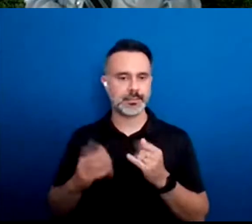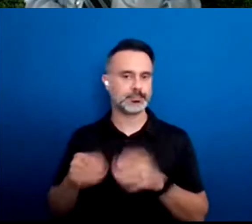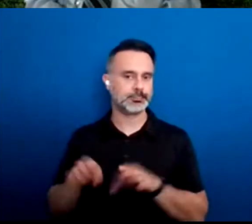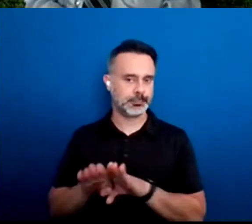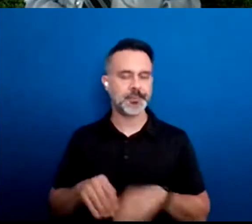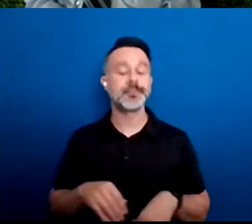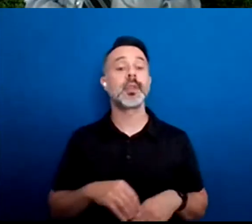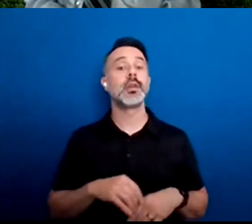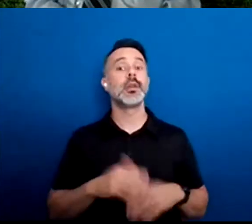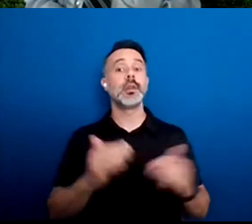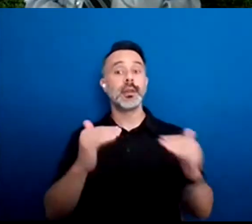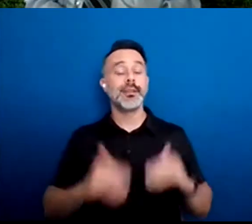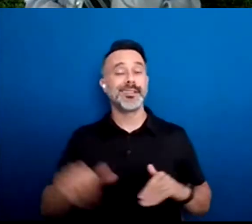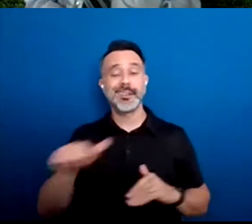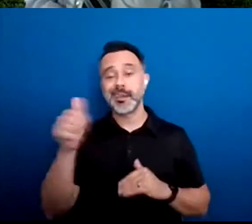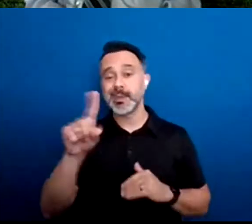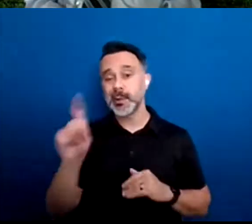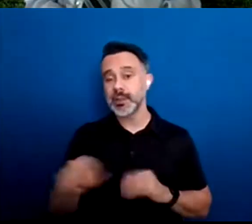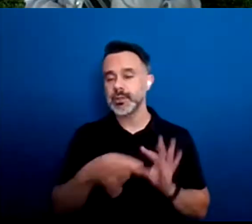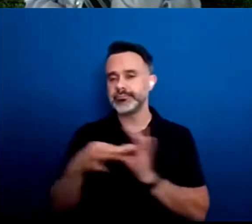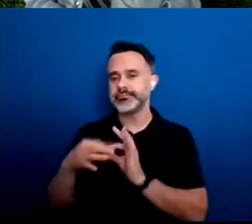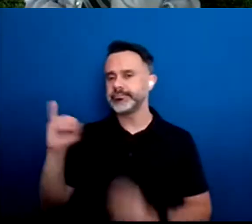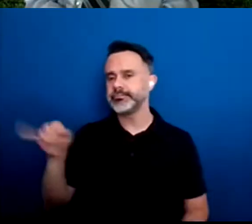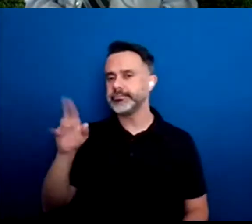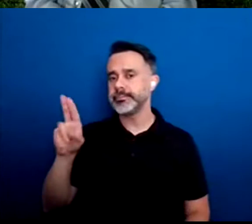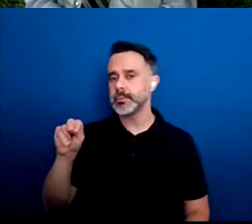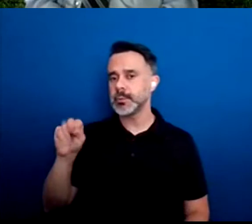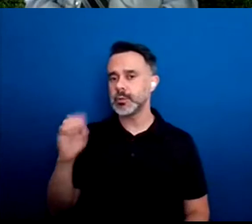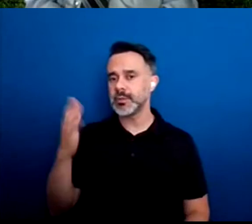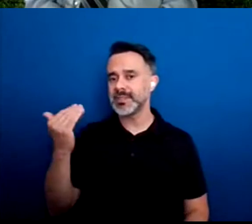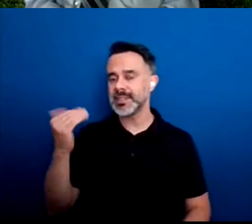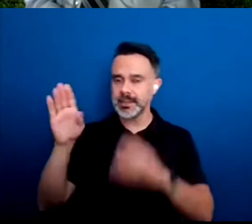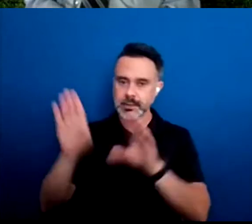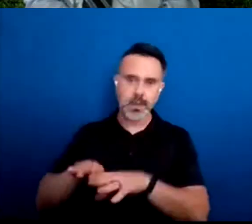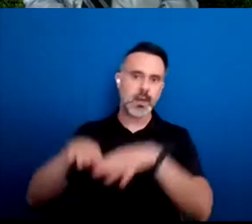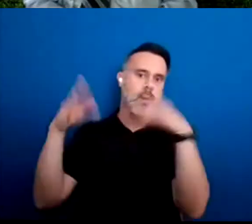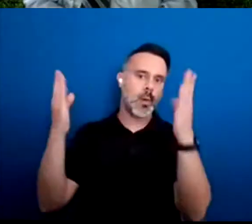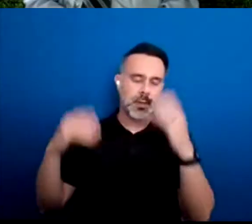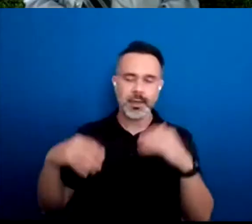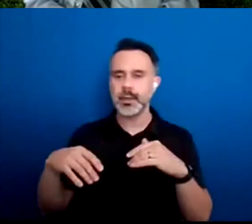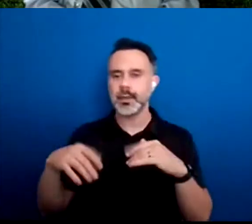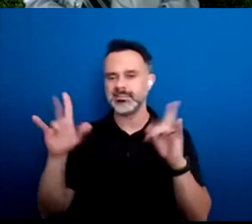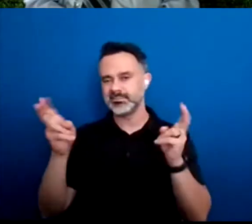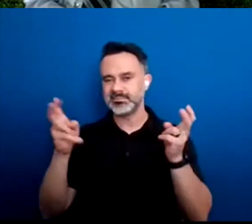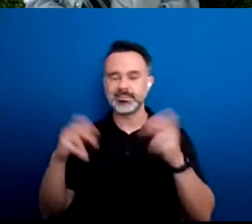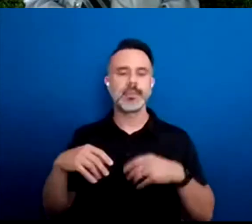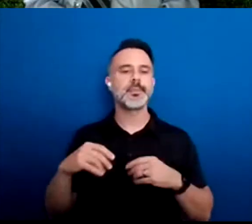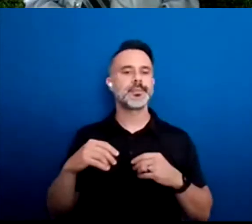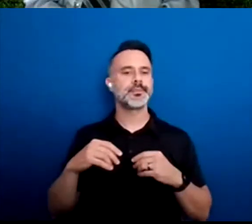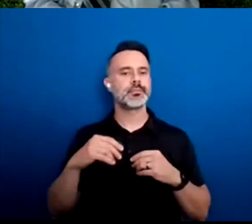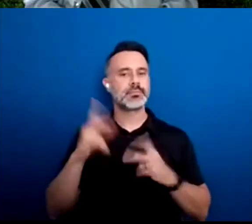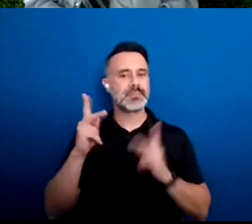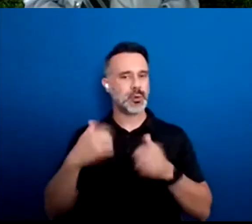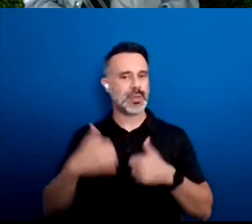that relates to the June 15th timeline and the reopening rollout. Understanding that people living outside have a